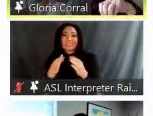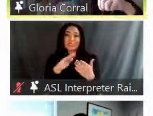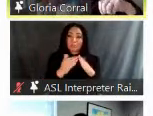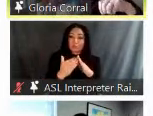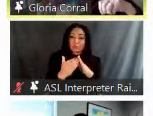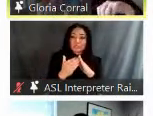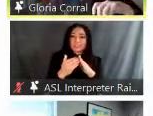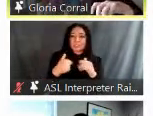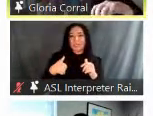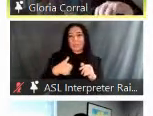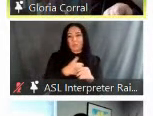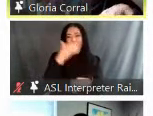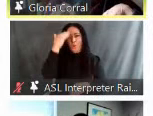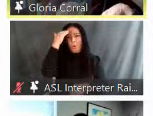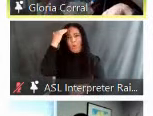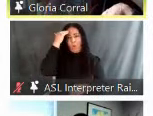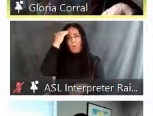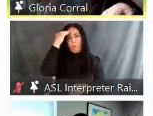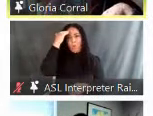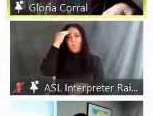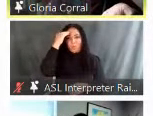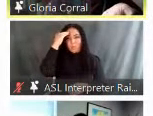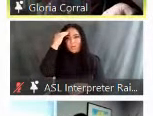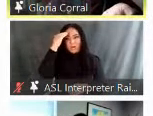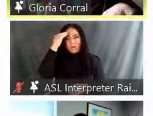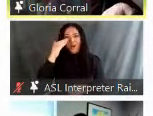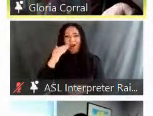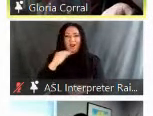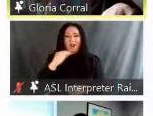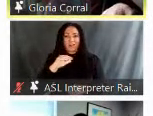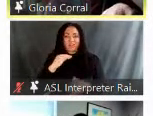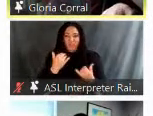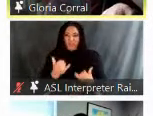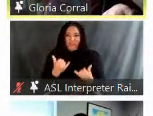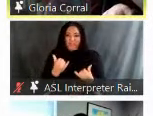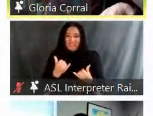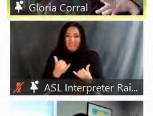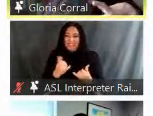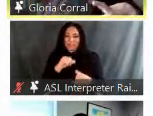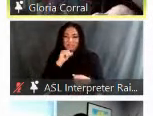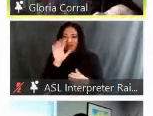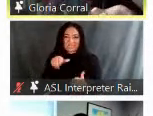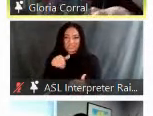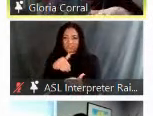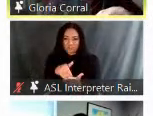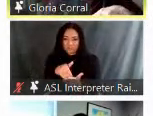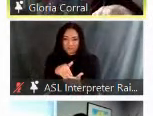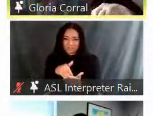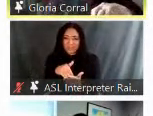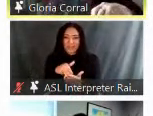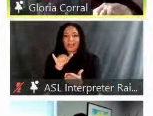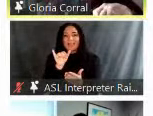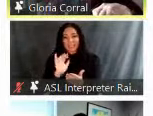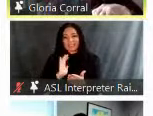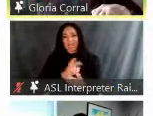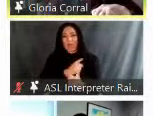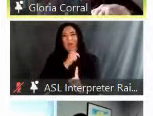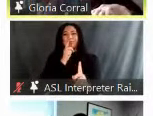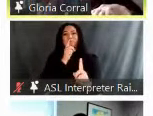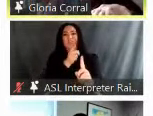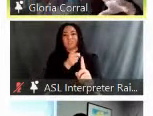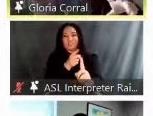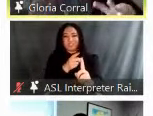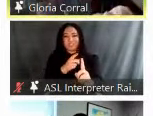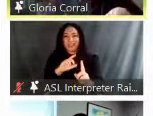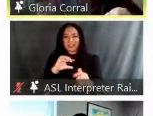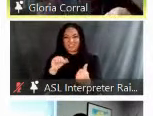that we know now are not centered today And that's our aspiration, I think our challenge for this